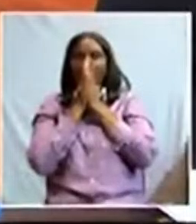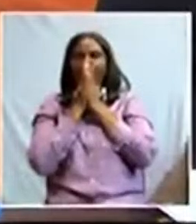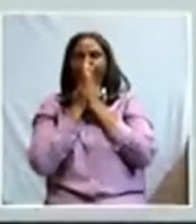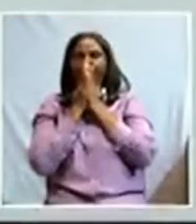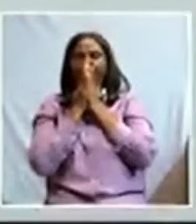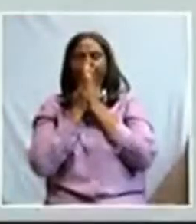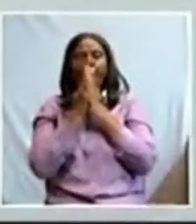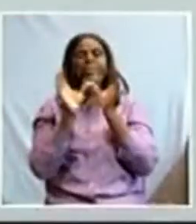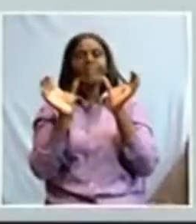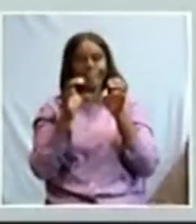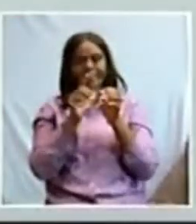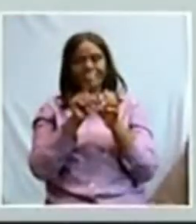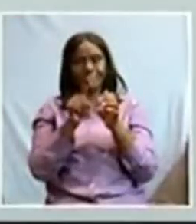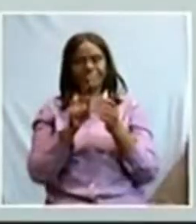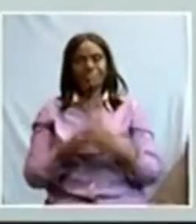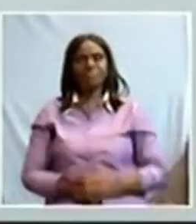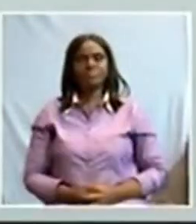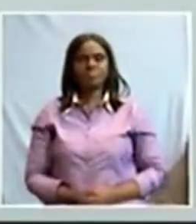It's the council.